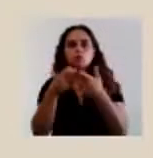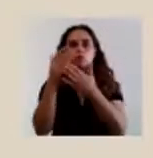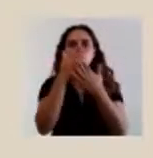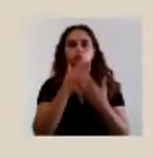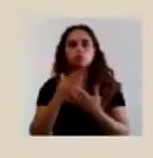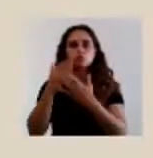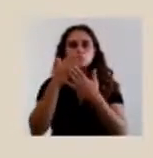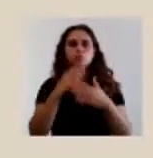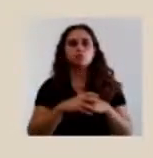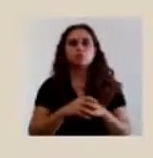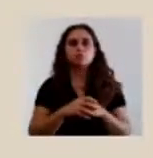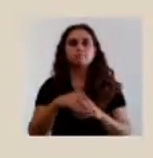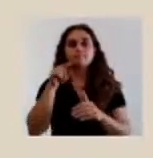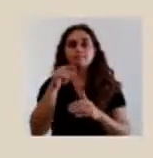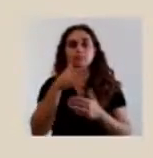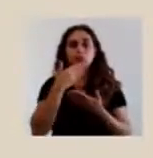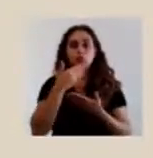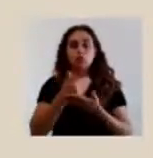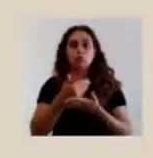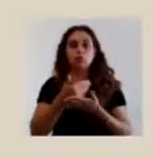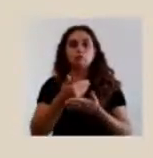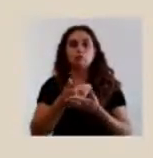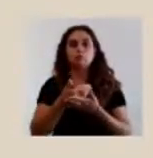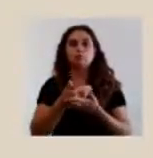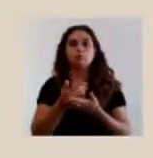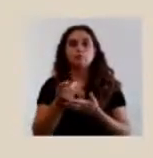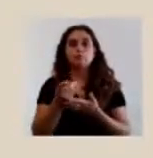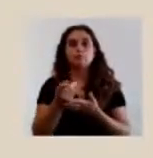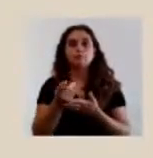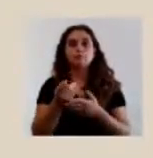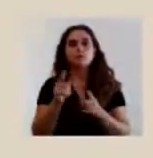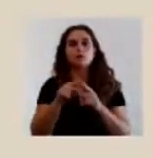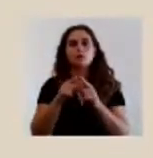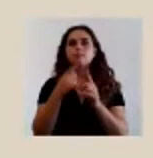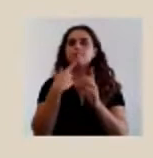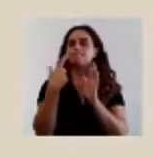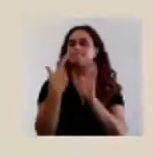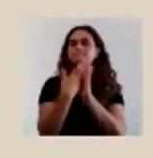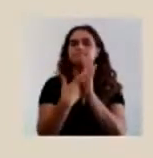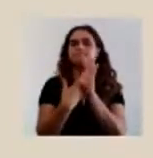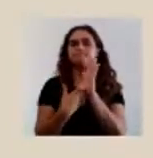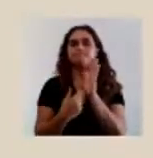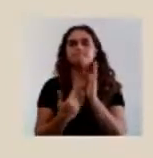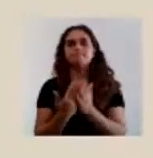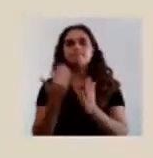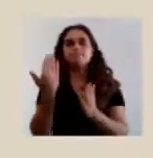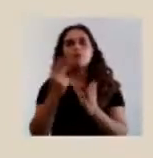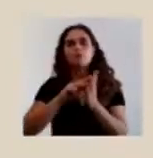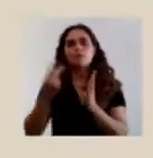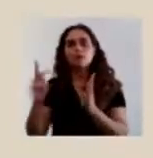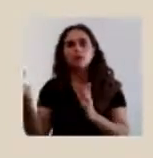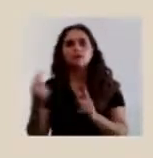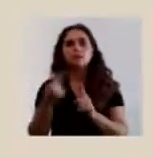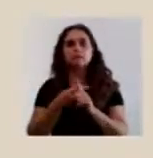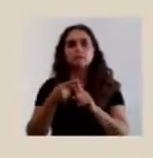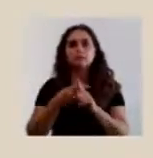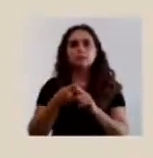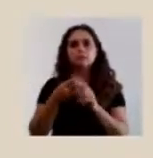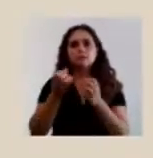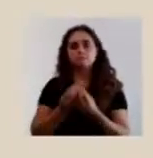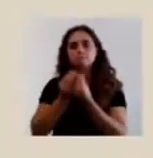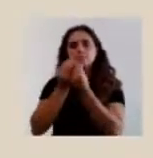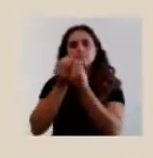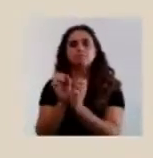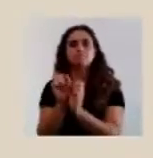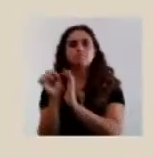study. In these experiments, fake job applications differing only in some variable of interest are sent